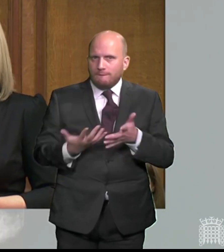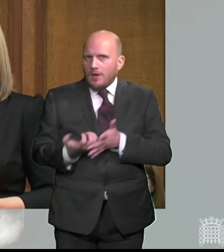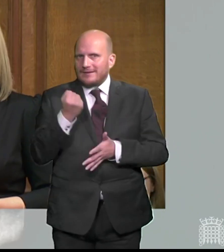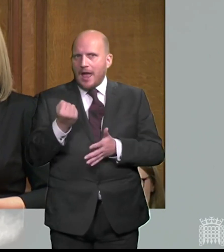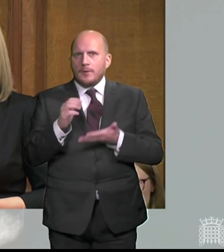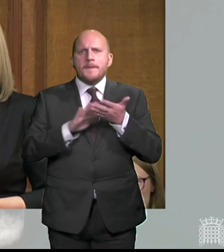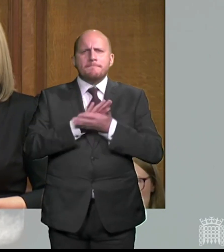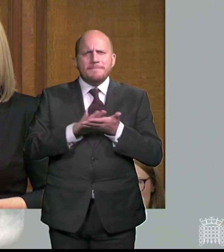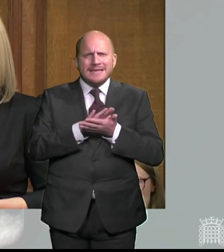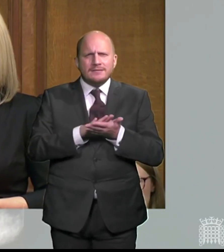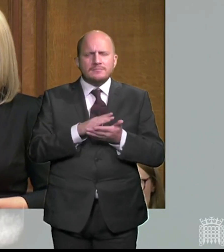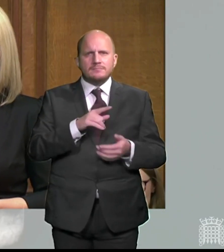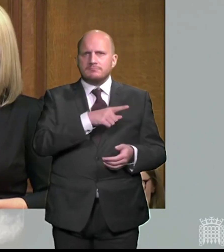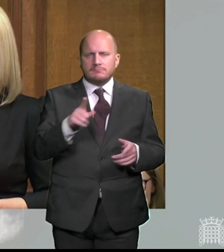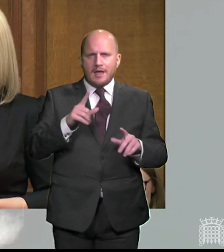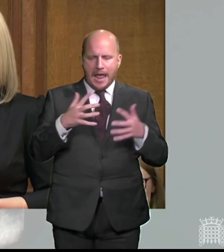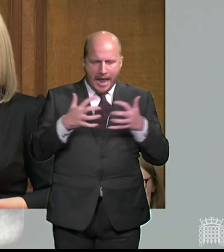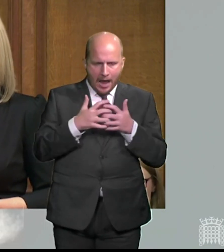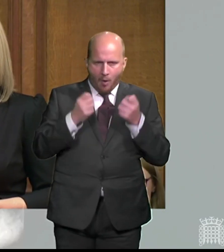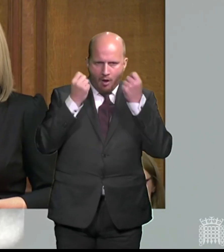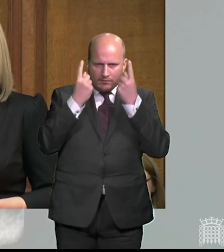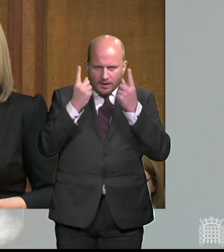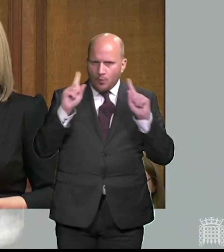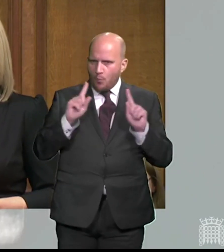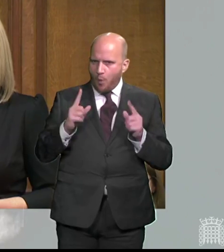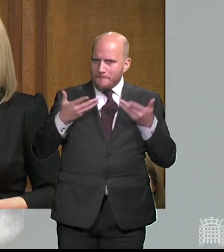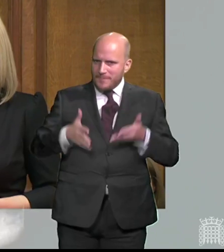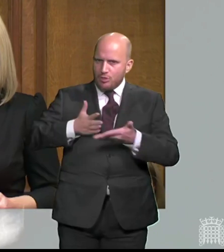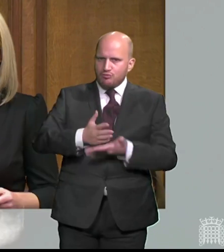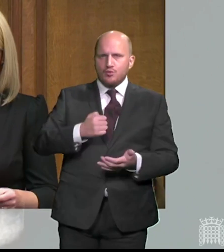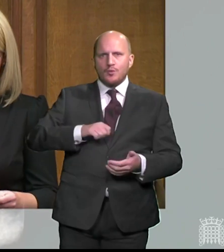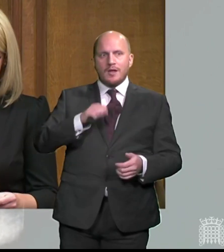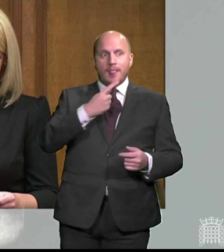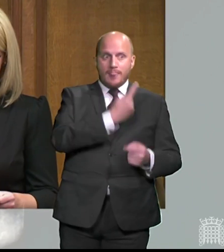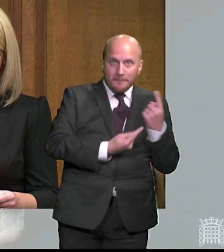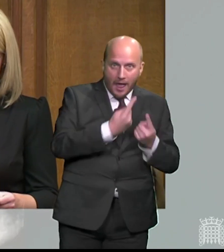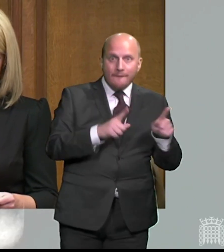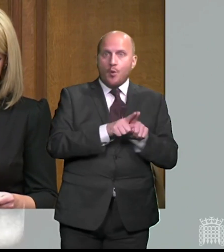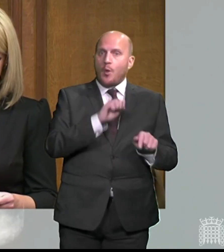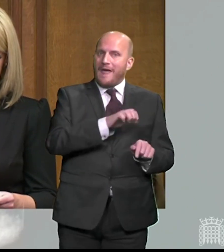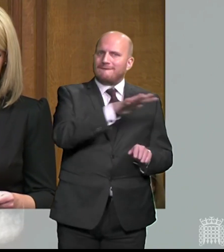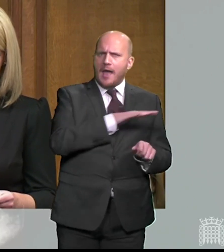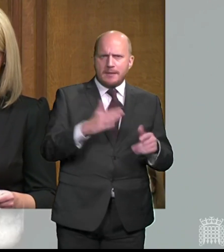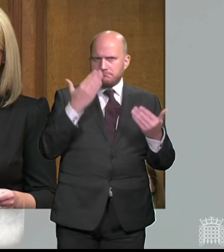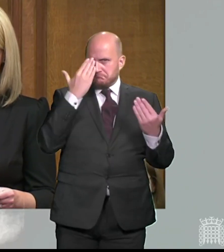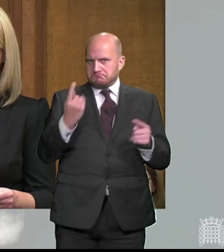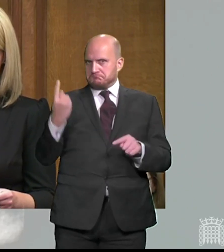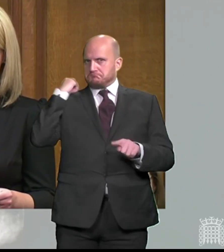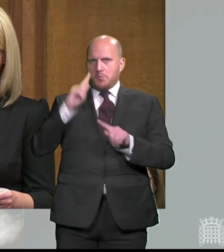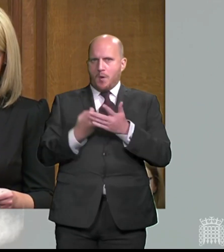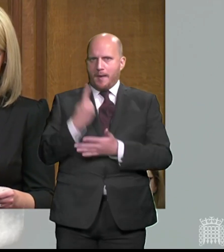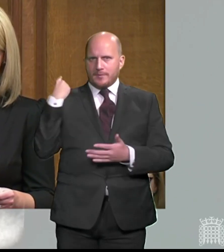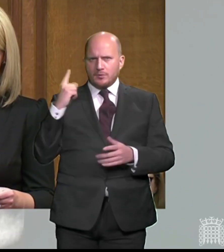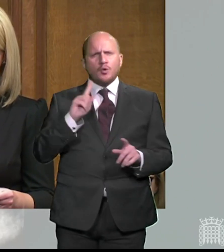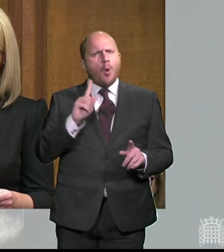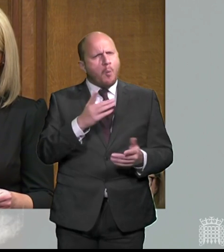specific point she wishes to make. Well, that never happened, she says from a sedentary position, and